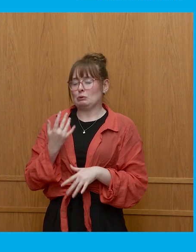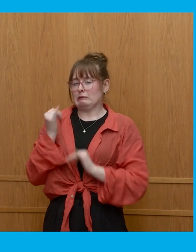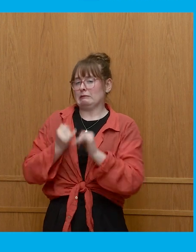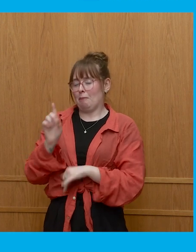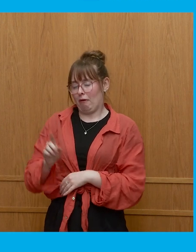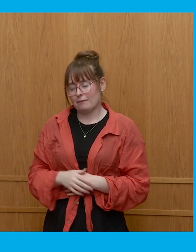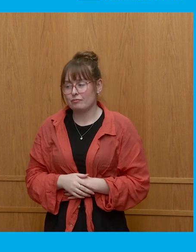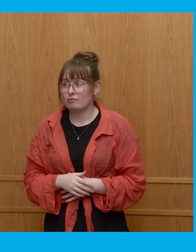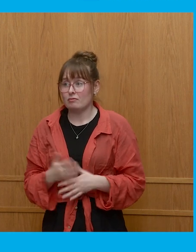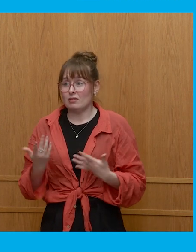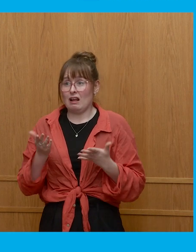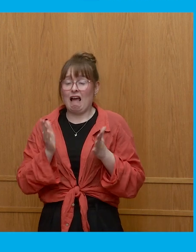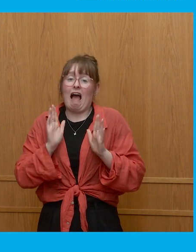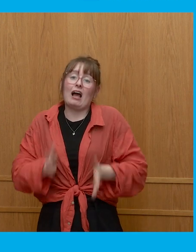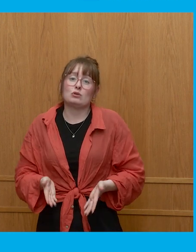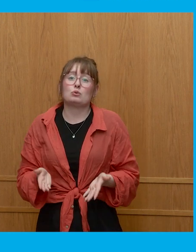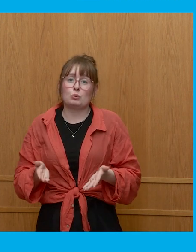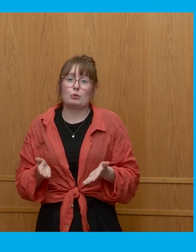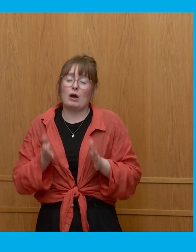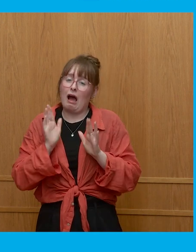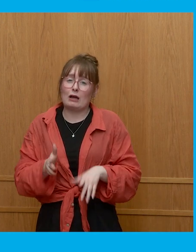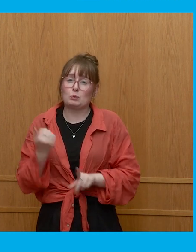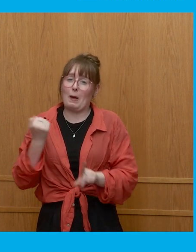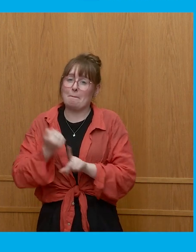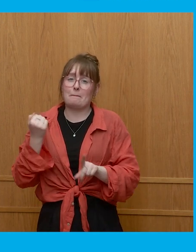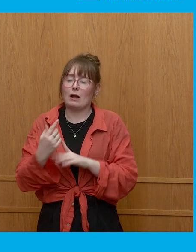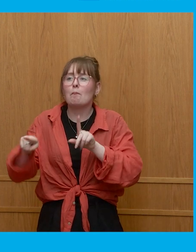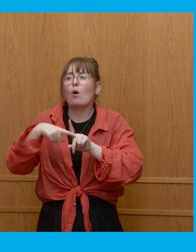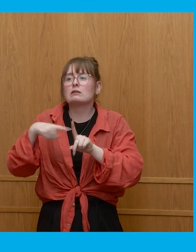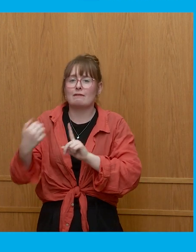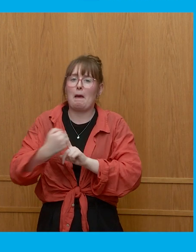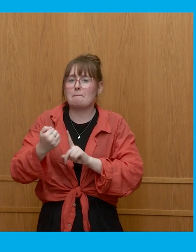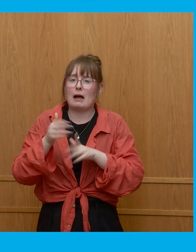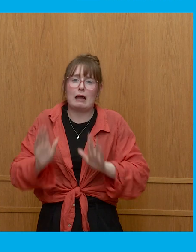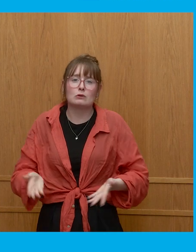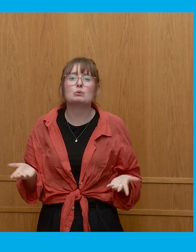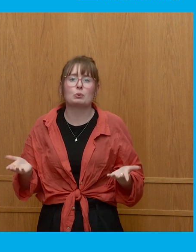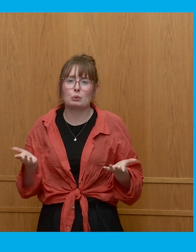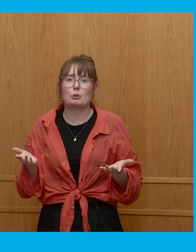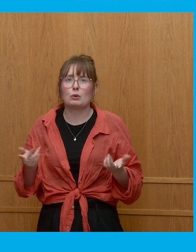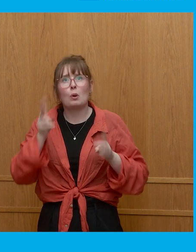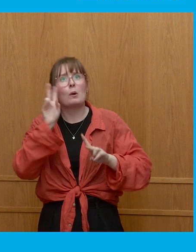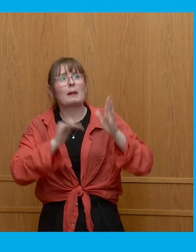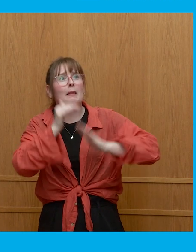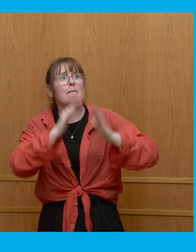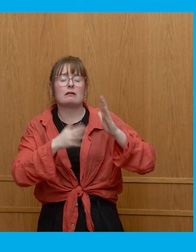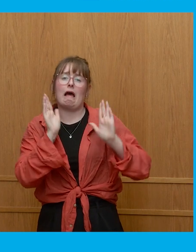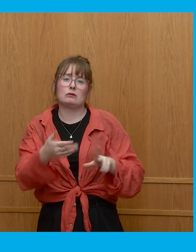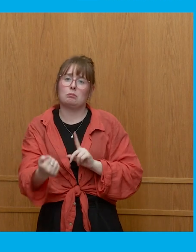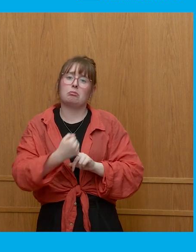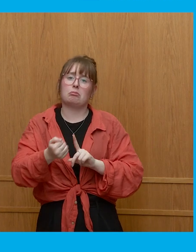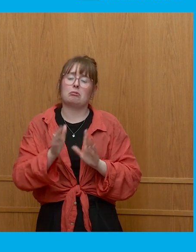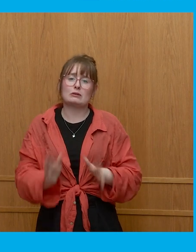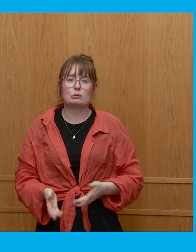It must have a positive effect. It must, one way or the other. So, thank